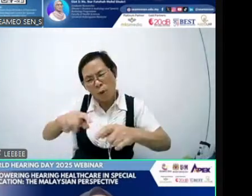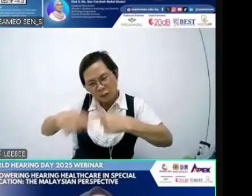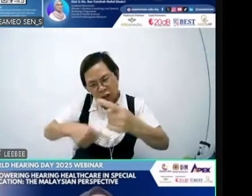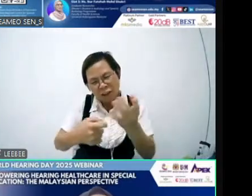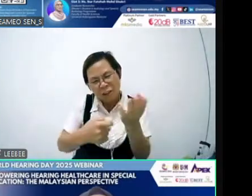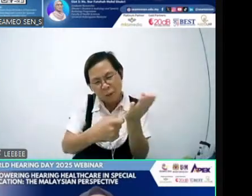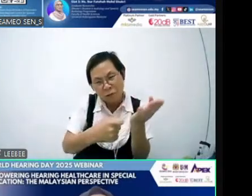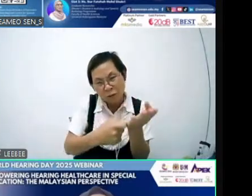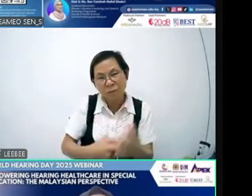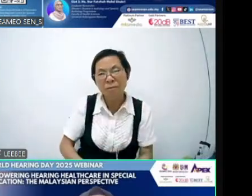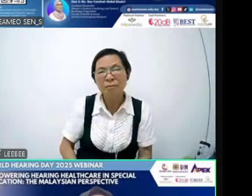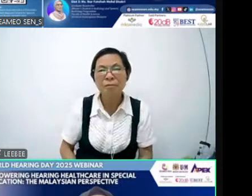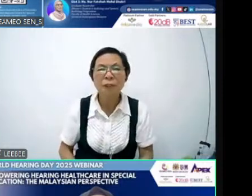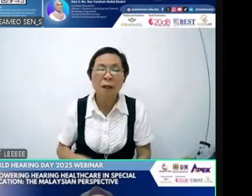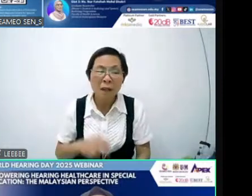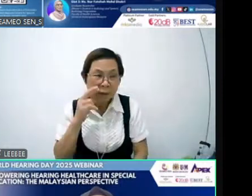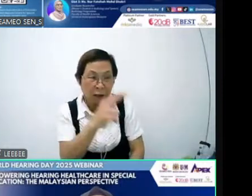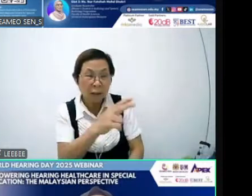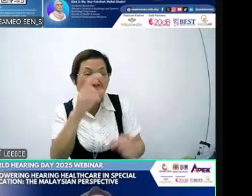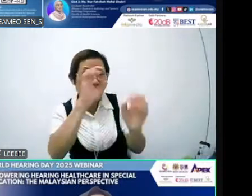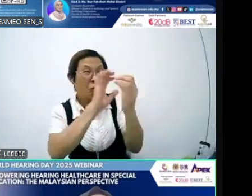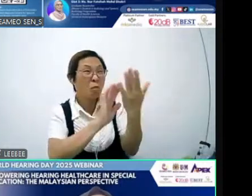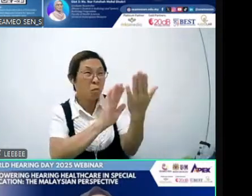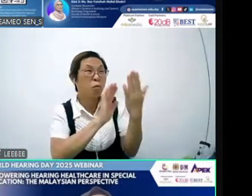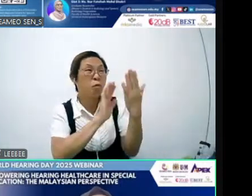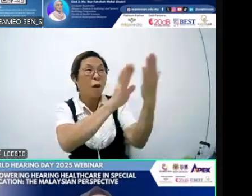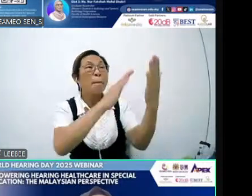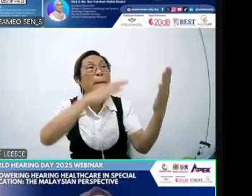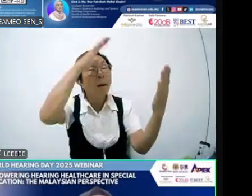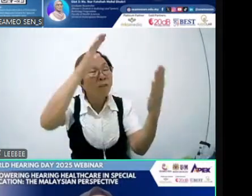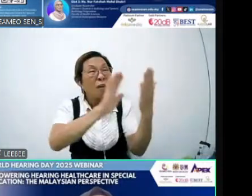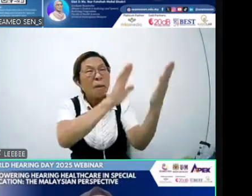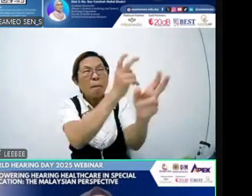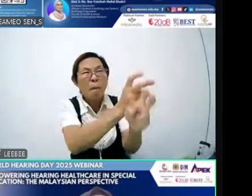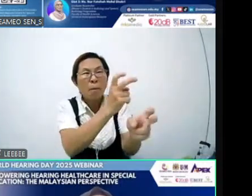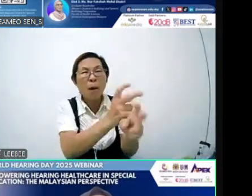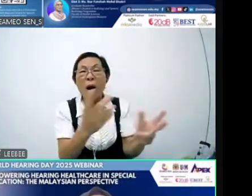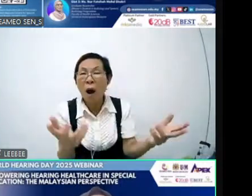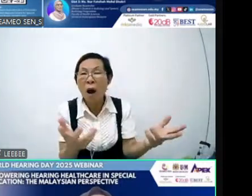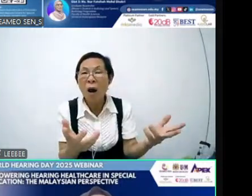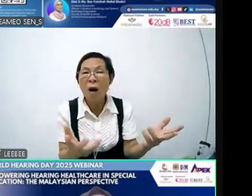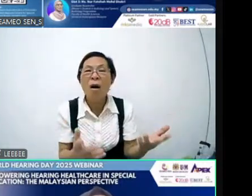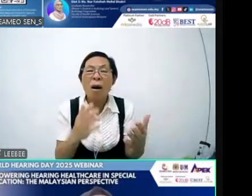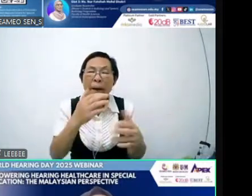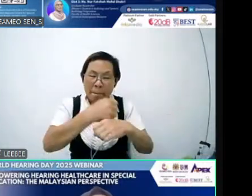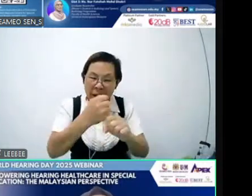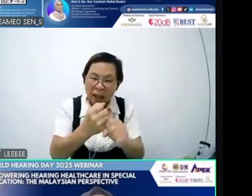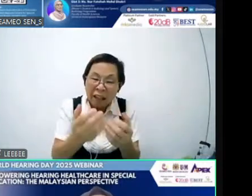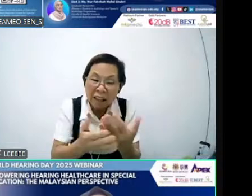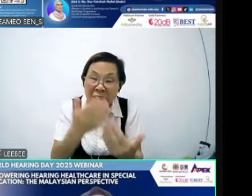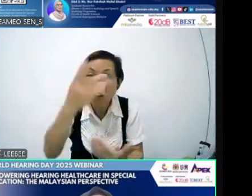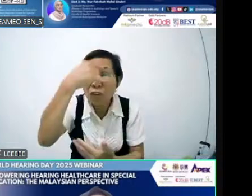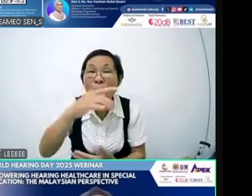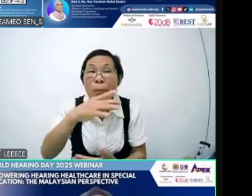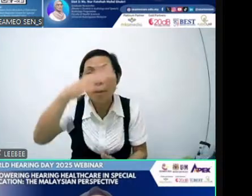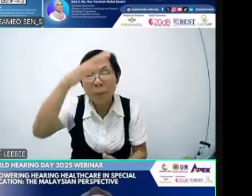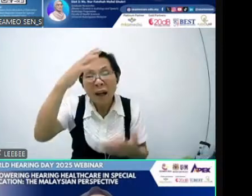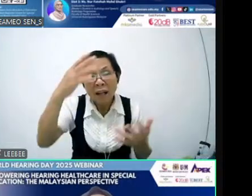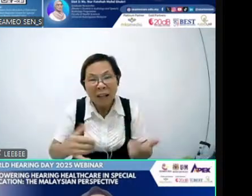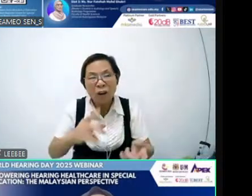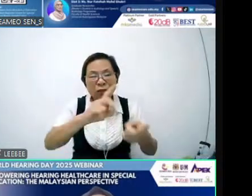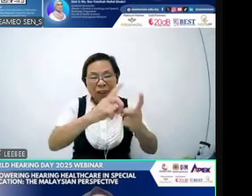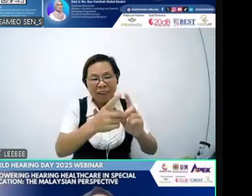So we have seen the challenges parents face. So how can we make this easier for them? This is where digital learning comes